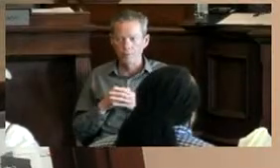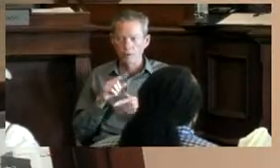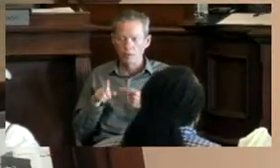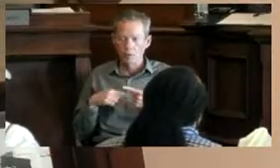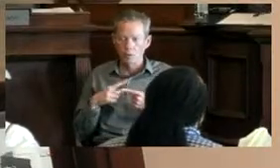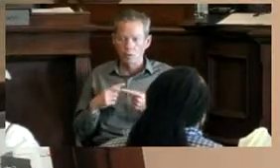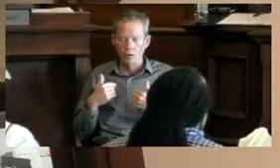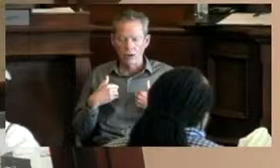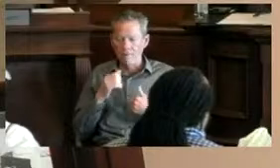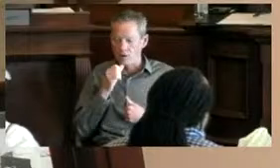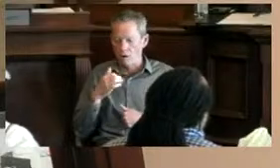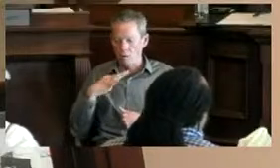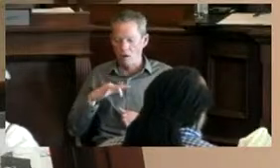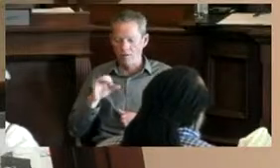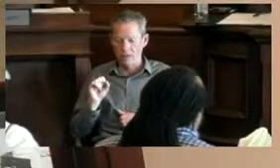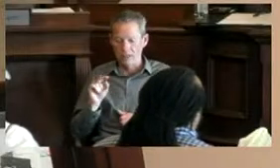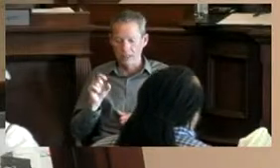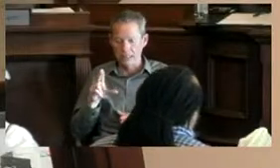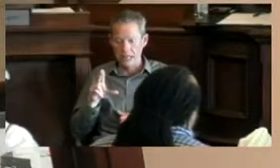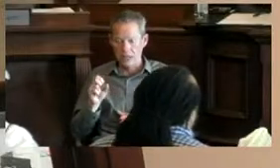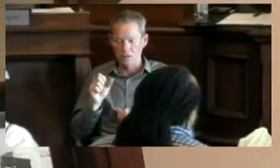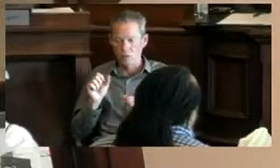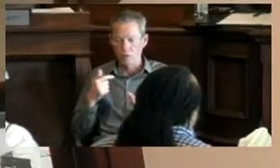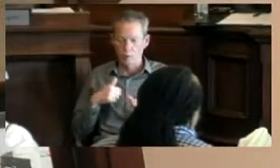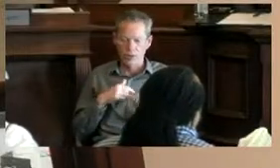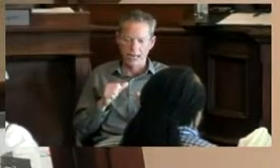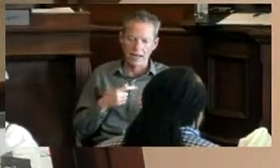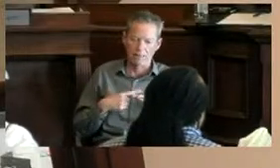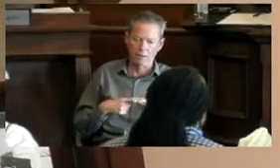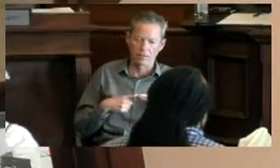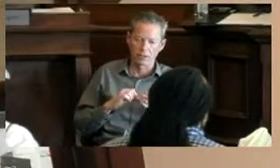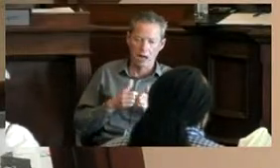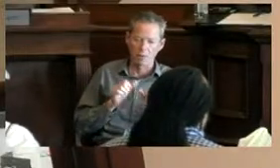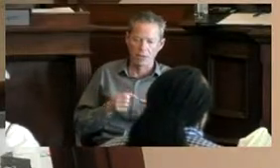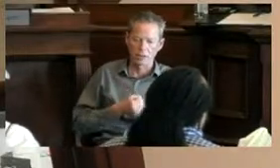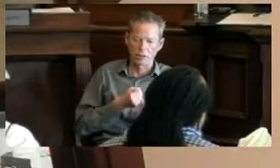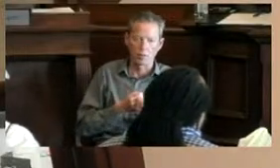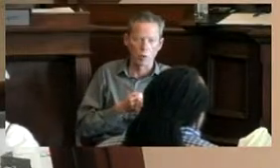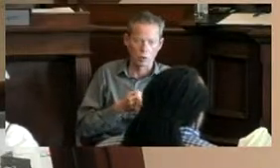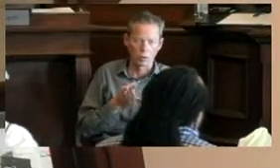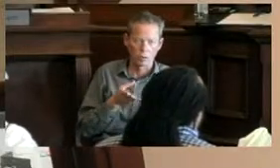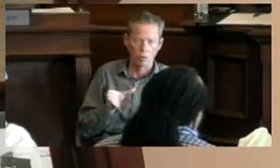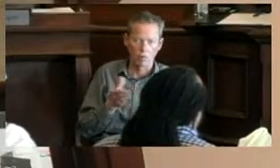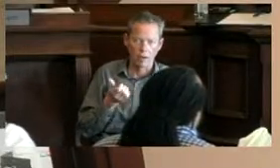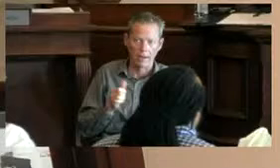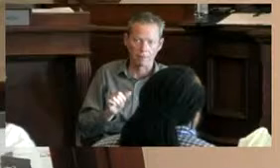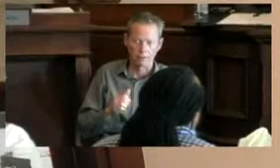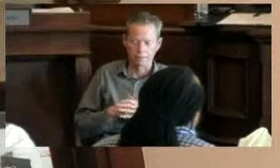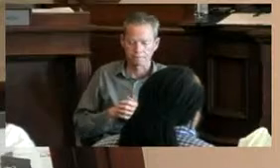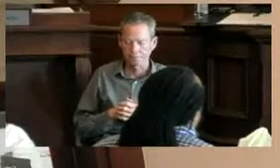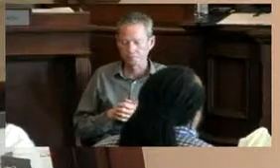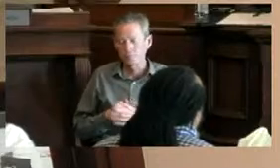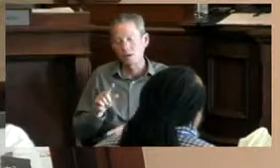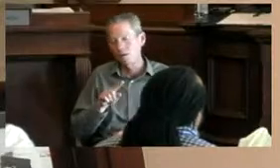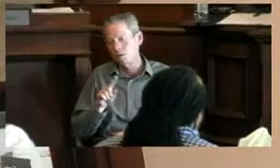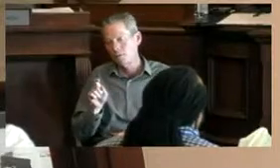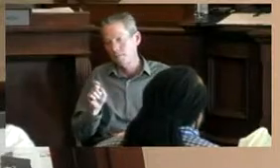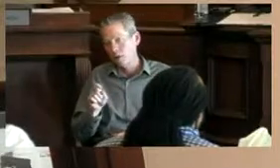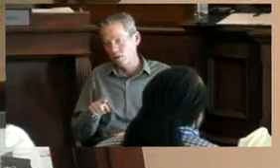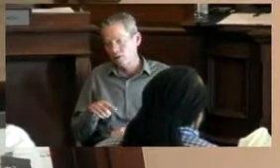once you have nonprofit status, so that we can have conversations about how we might be able to support the overall effort. My question,